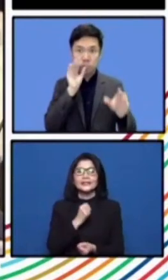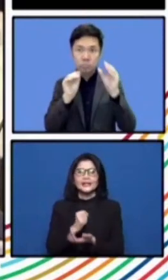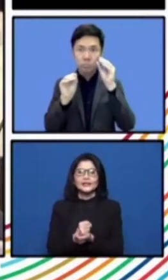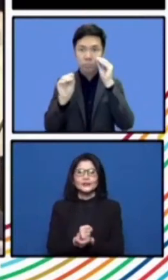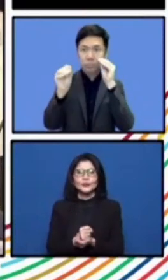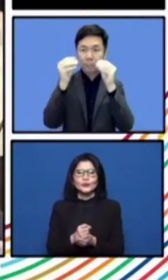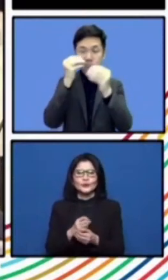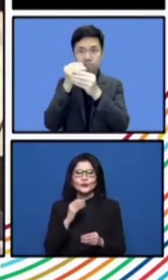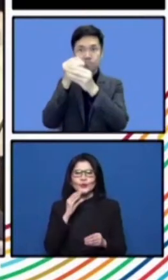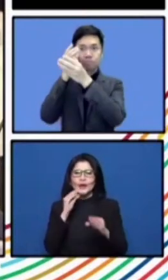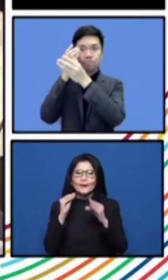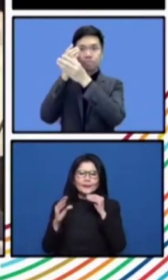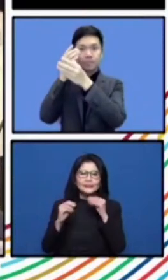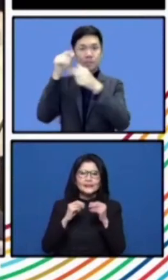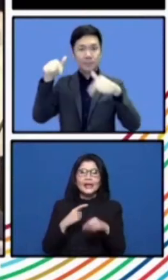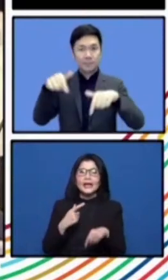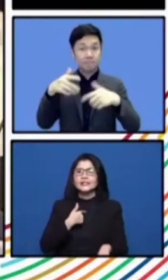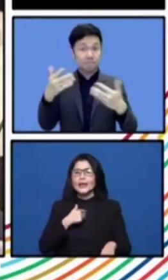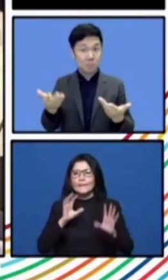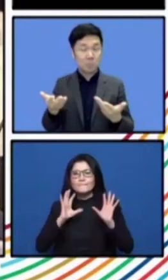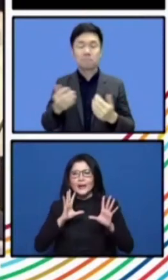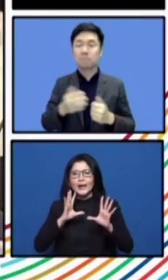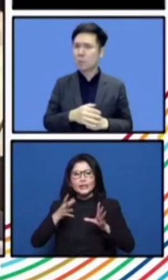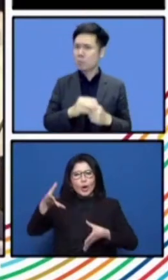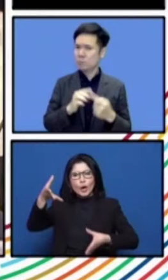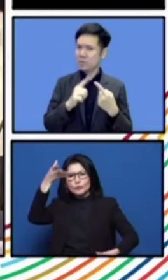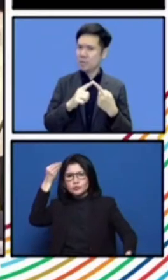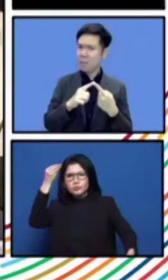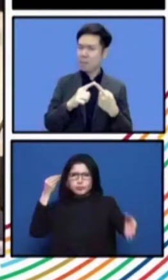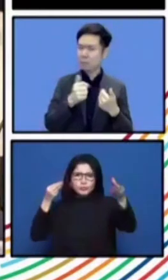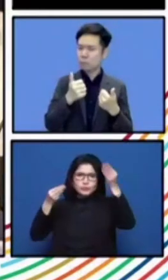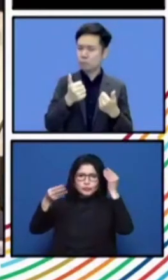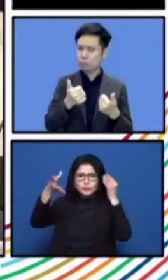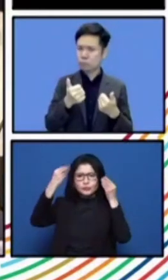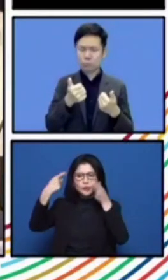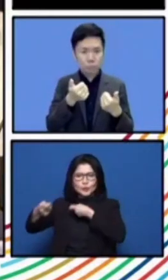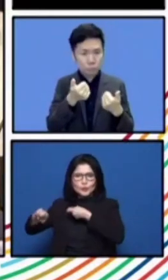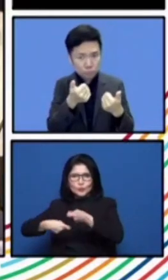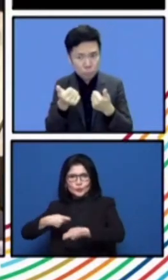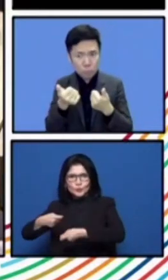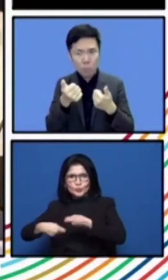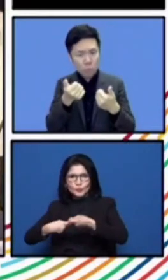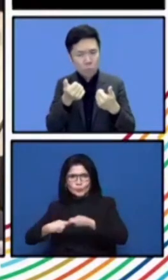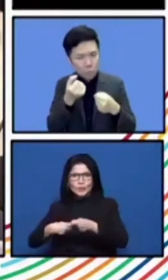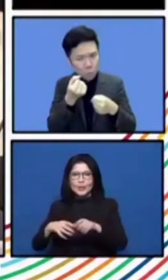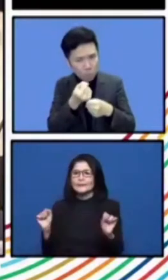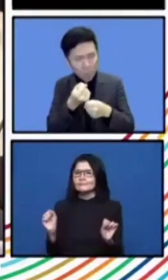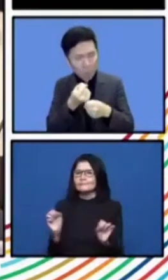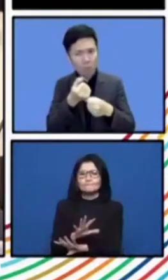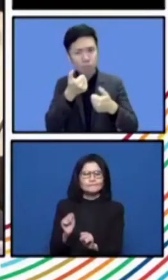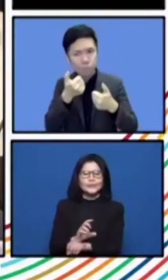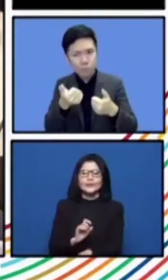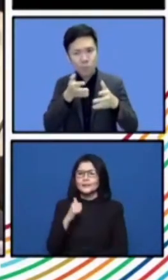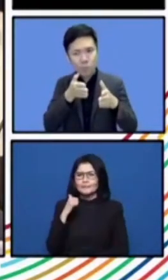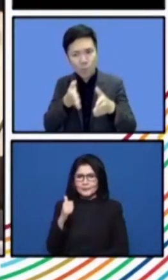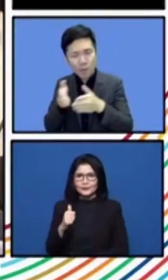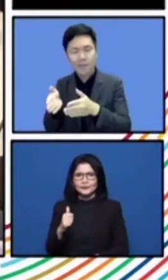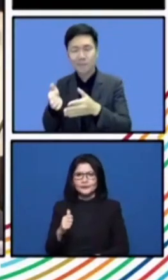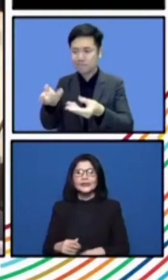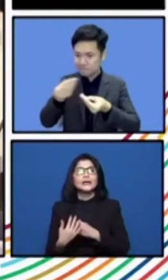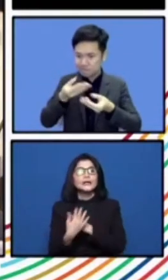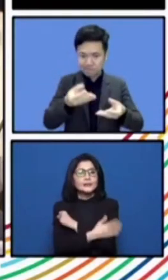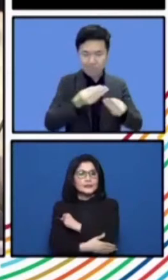on the best practices from member states I would like to share a little bit of